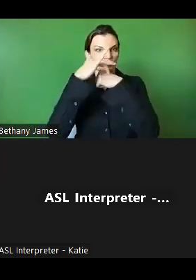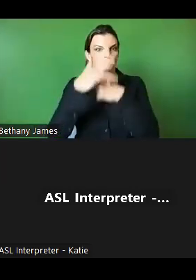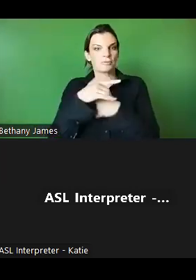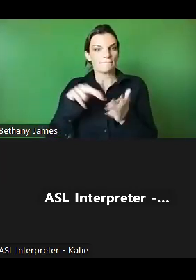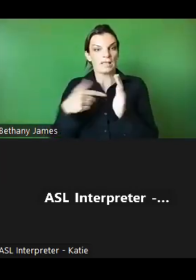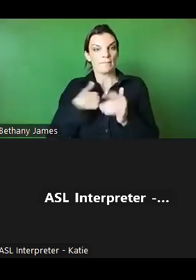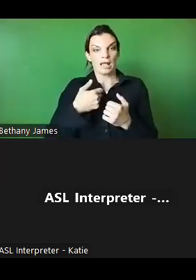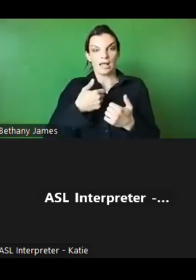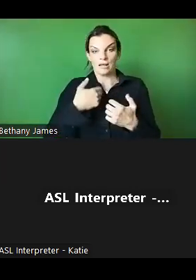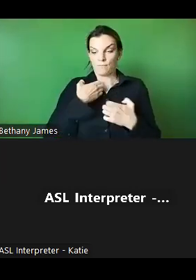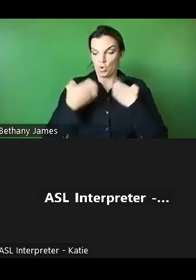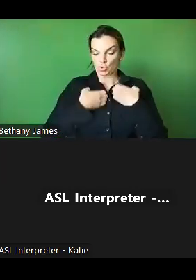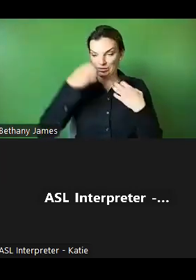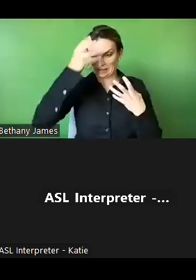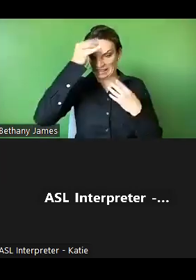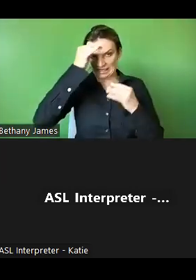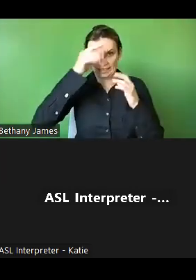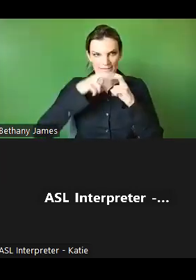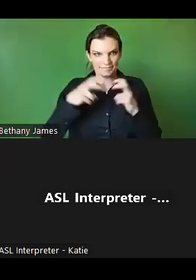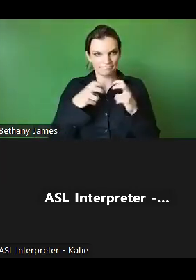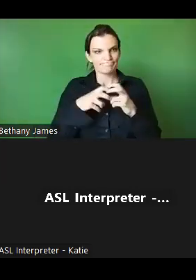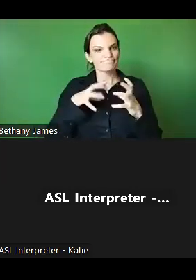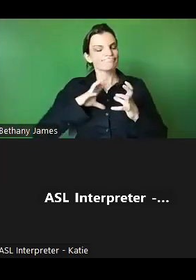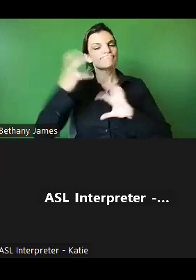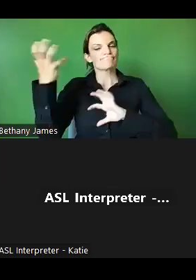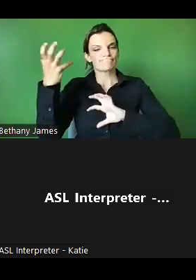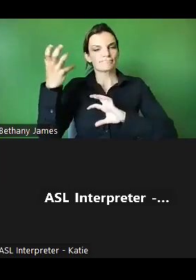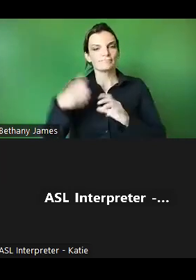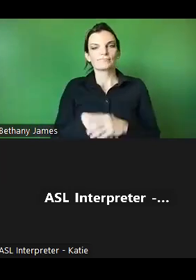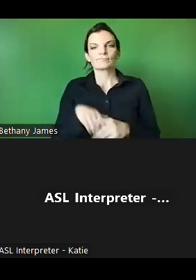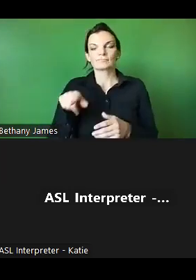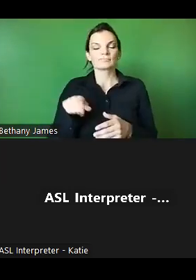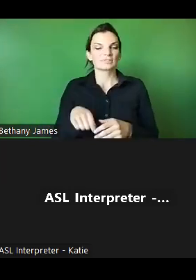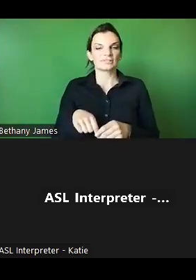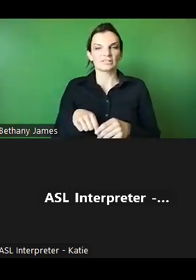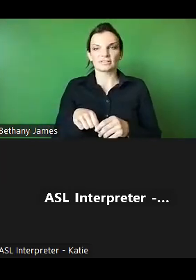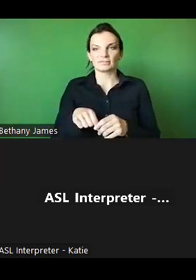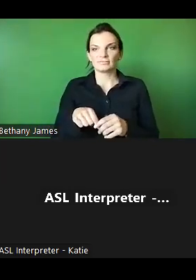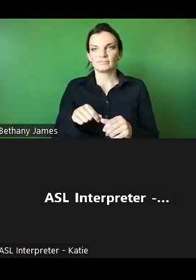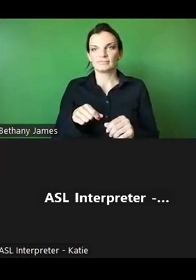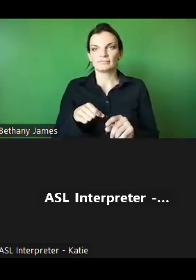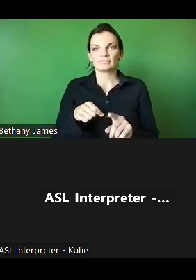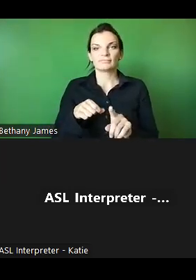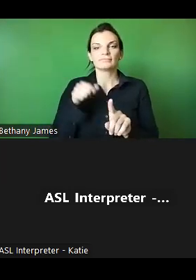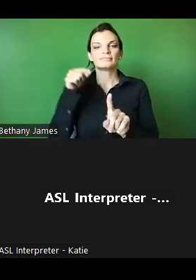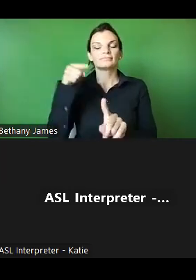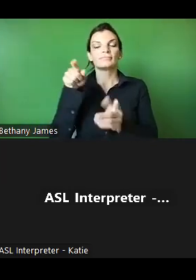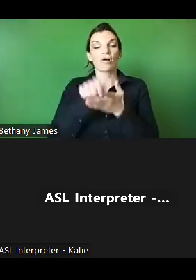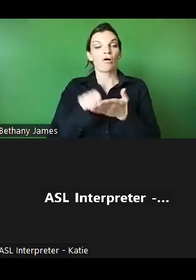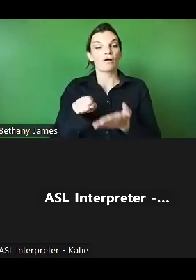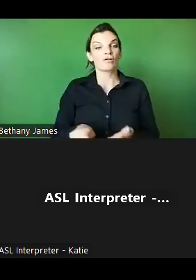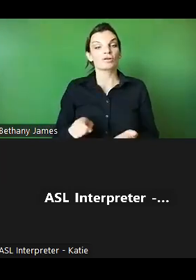And ironically, the authors were considering here point out that